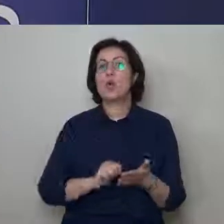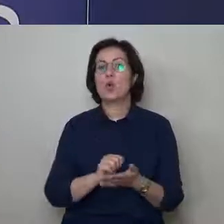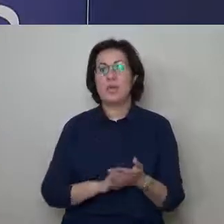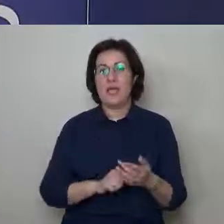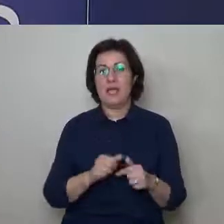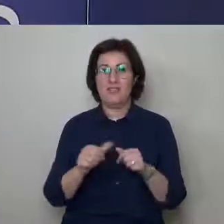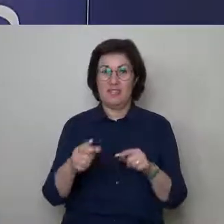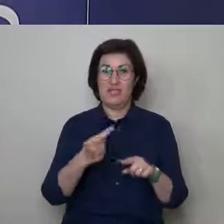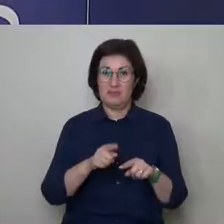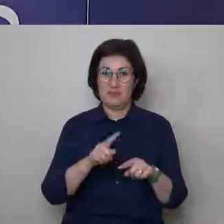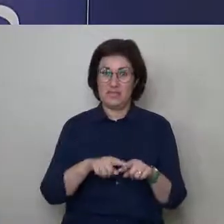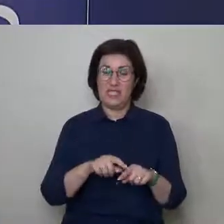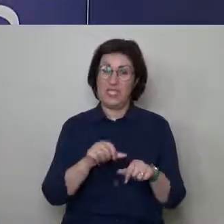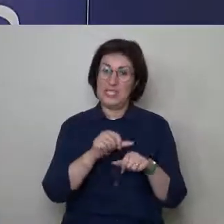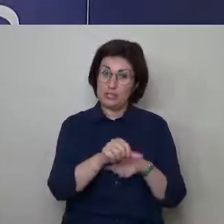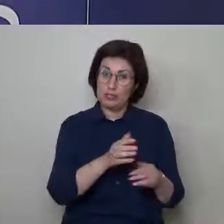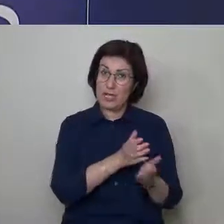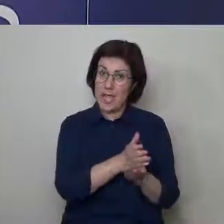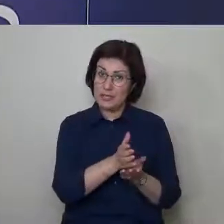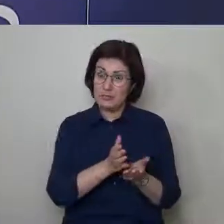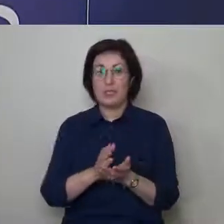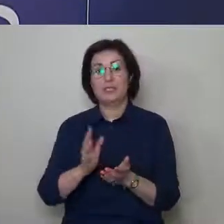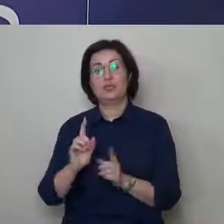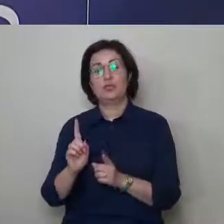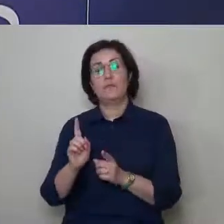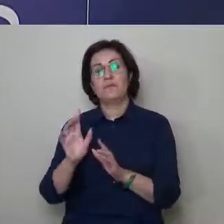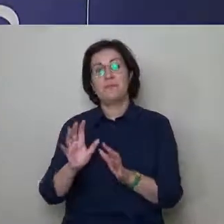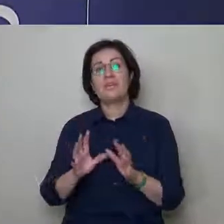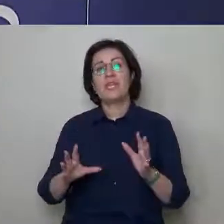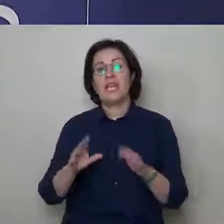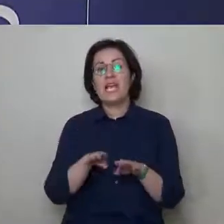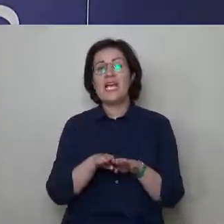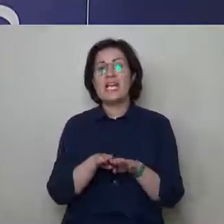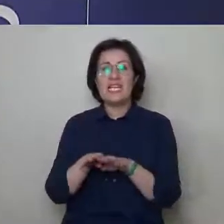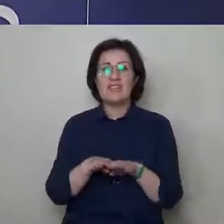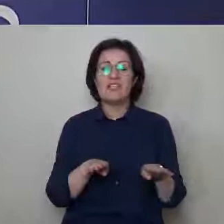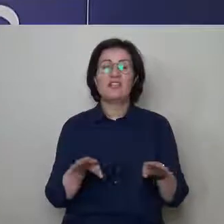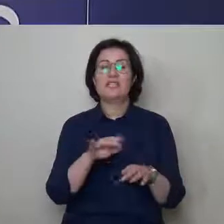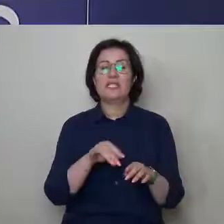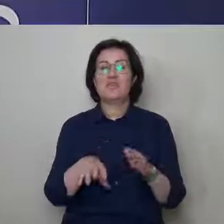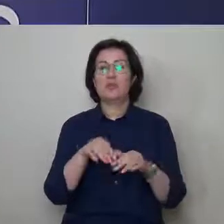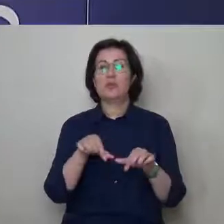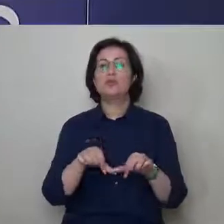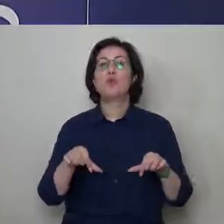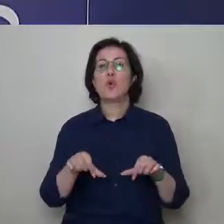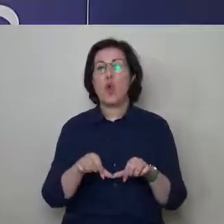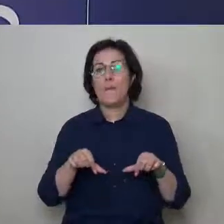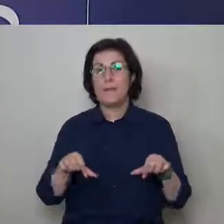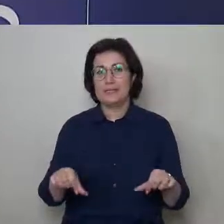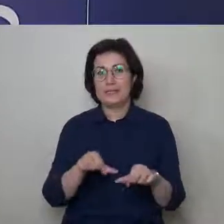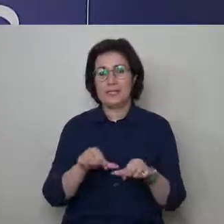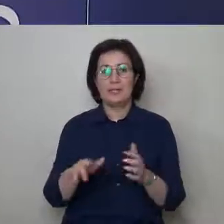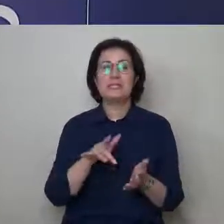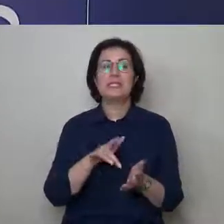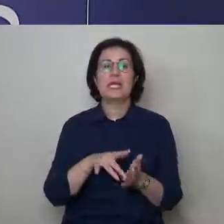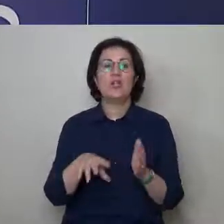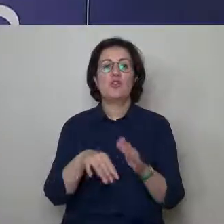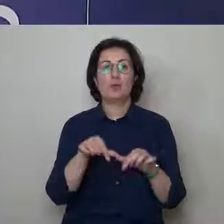for everyone. And as one of the arguments that was expressed was that all the election